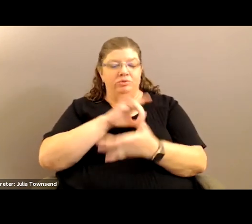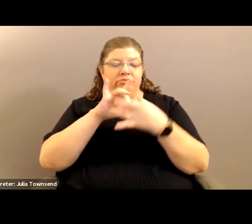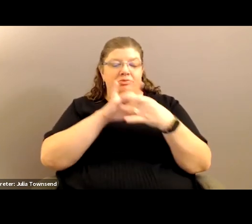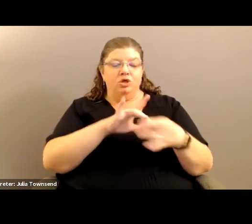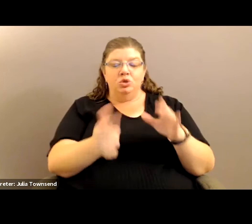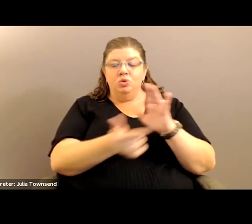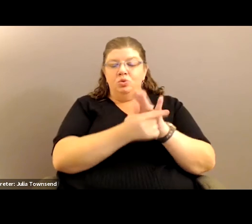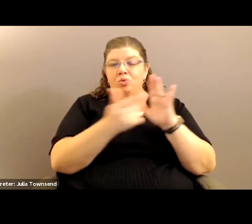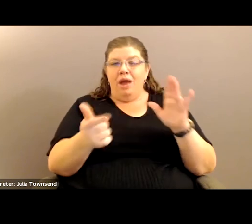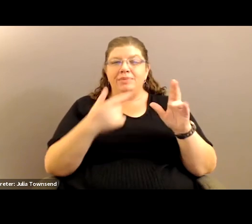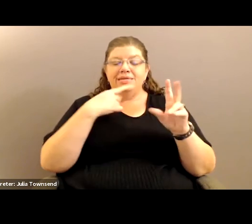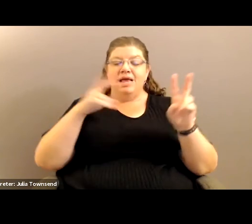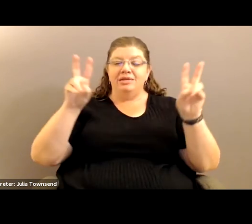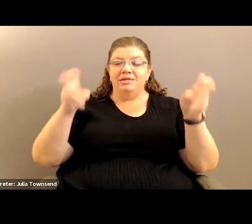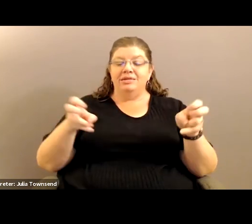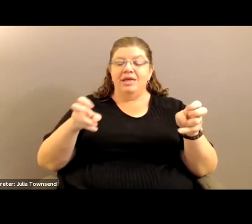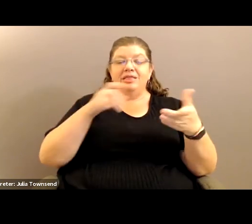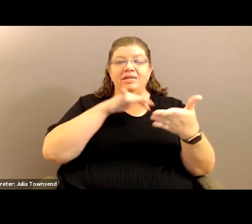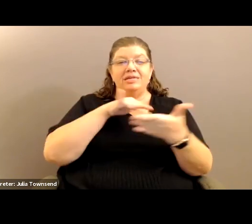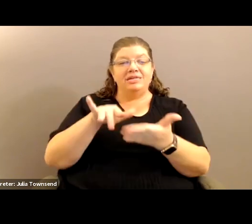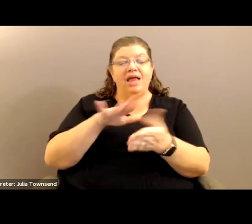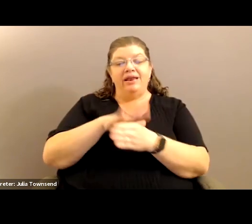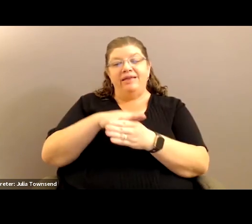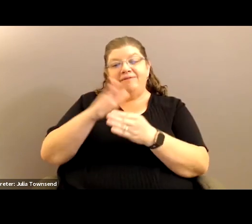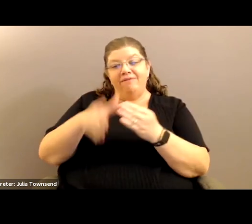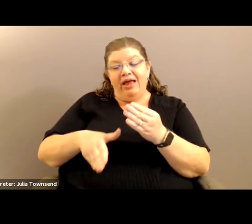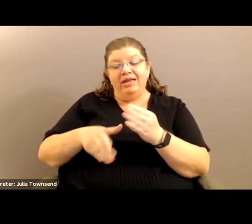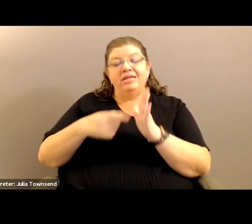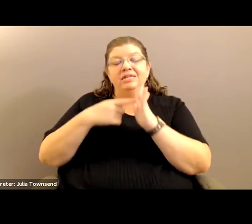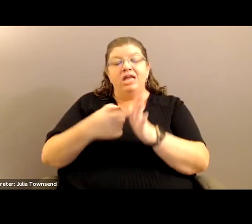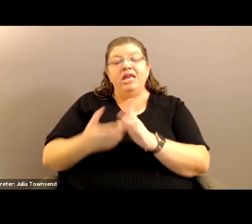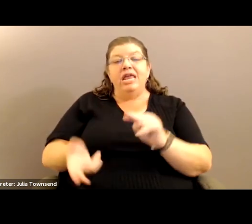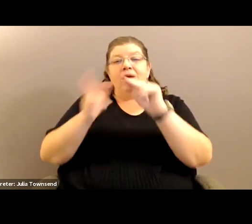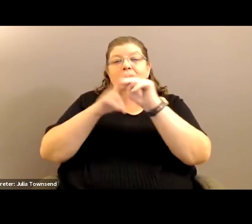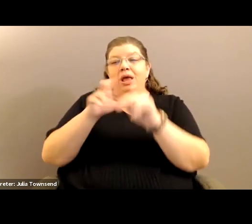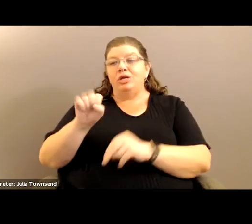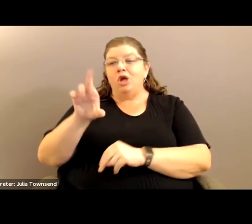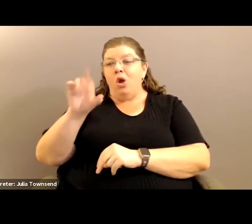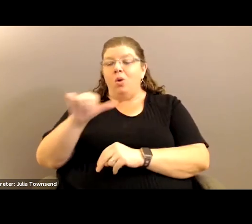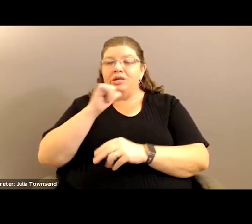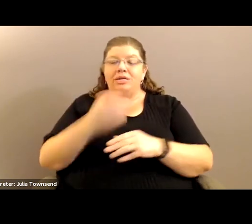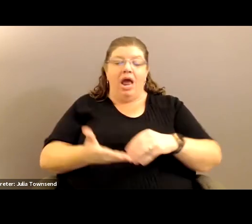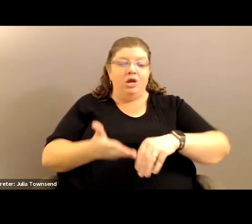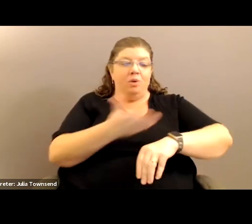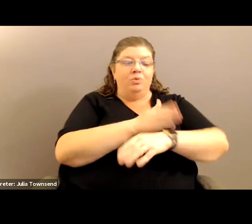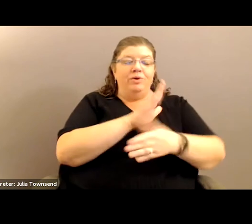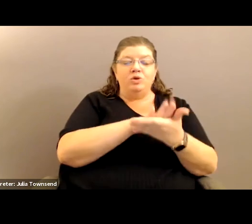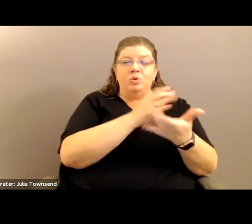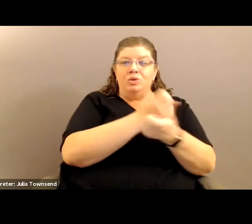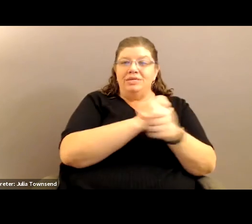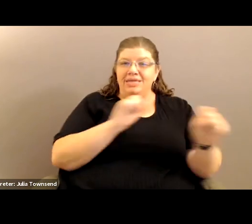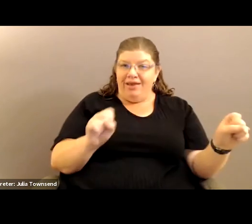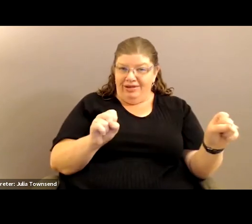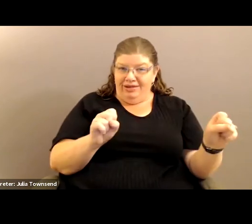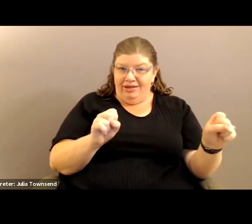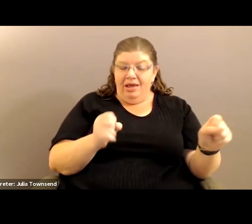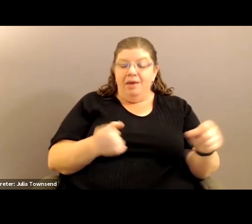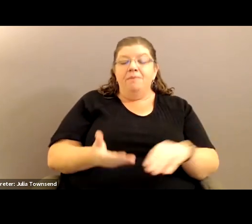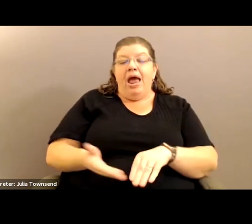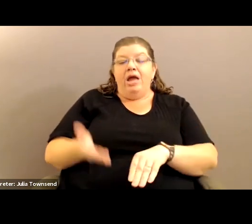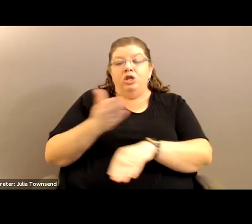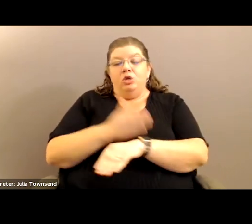implications says quote the study findings suggested increasing sros does not improve school safety and that by increasing exclusionary responses school